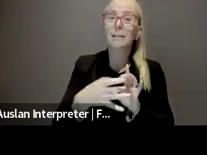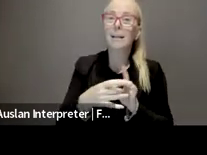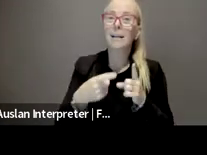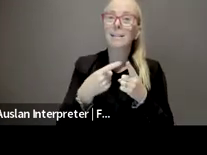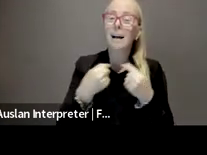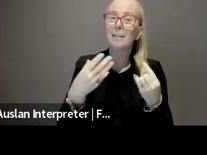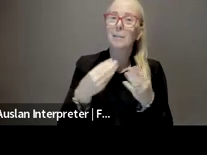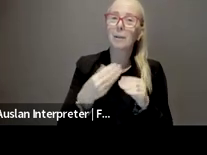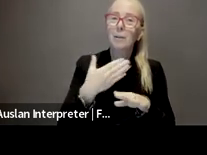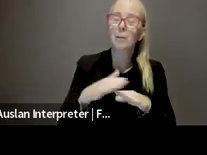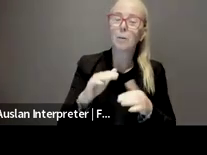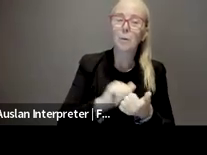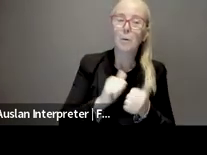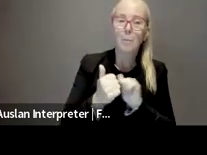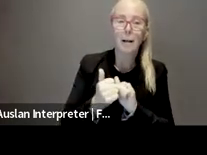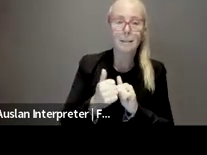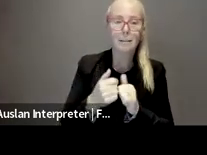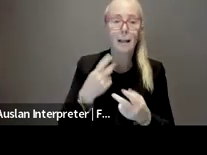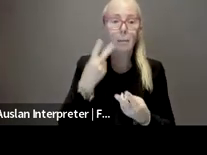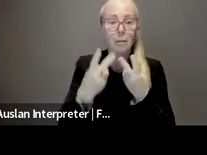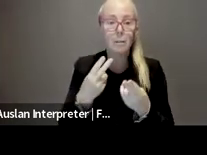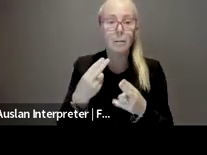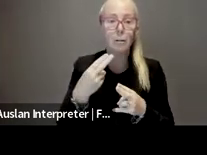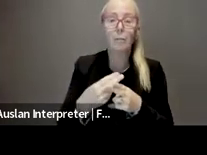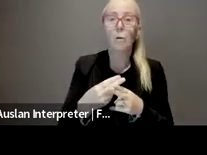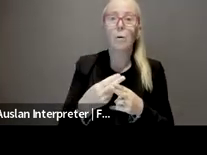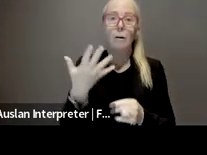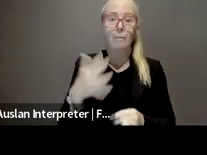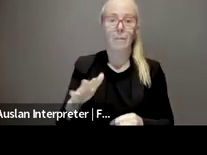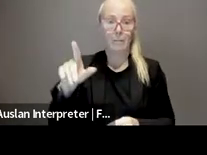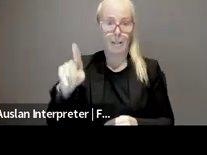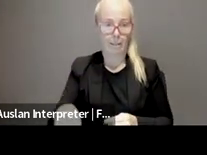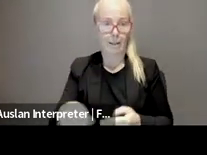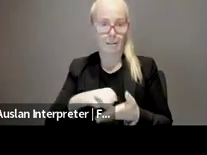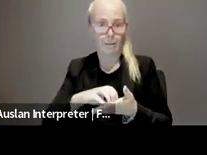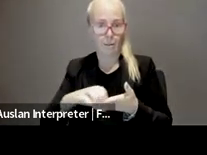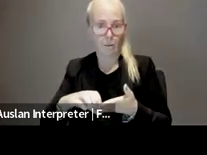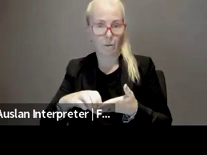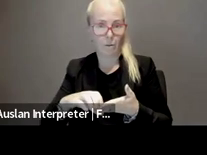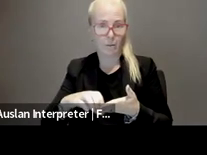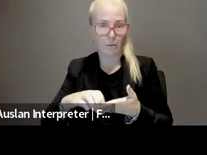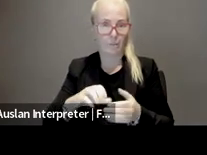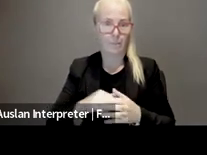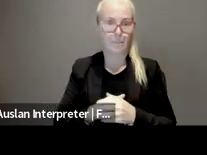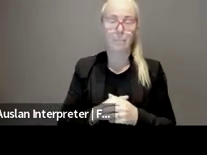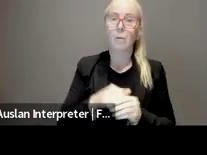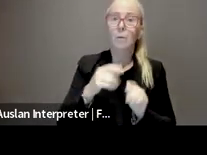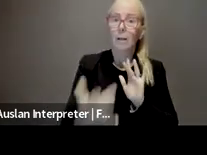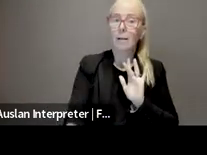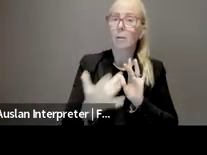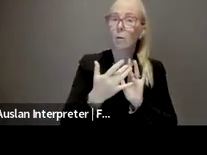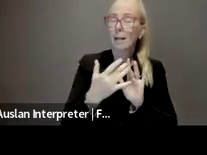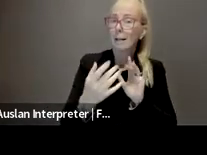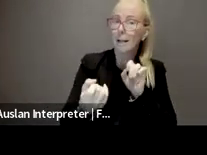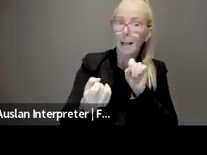US, or maybe helping us apply successfully to the Remarkable Accelerator. You can contact us via email or WhatsApp or just scan the